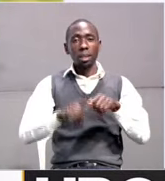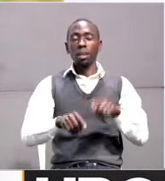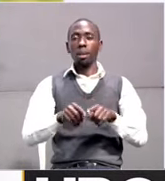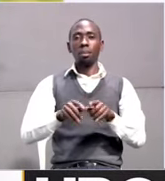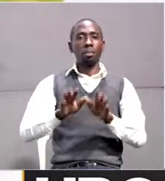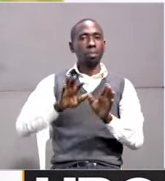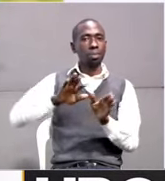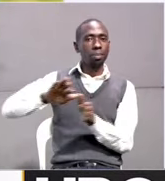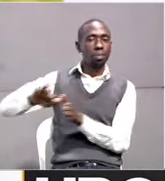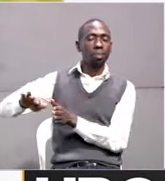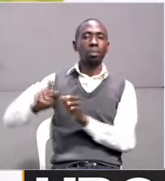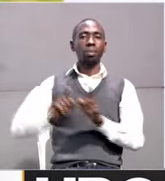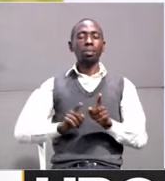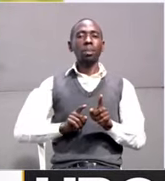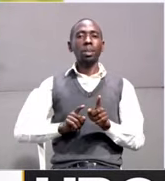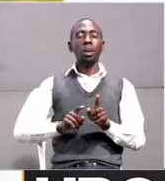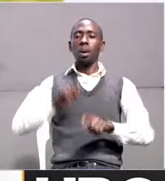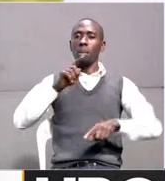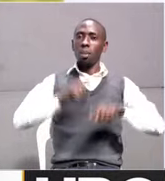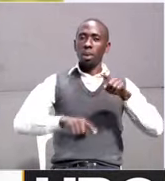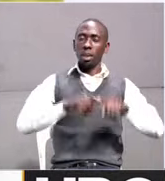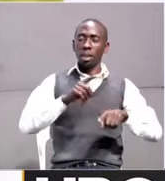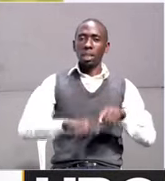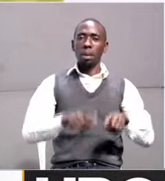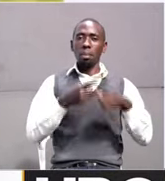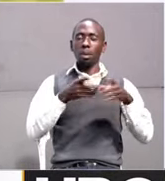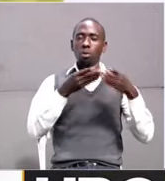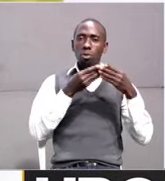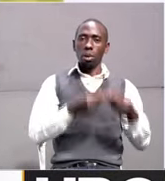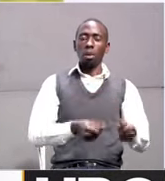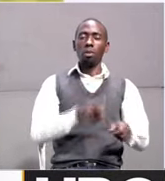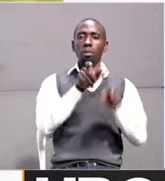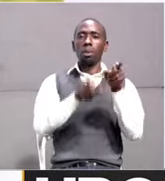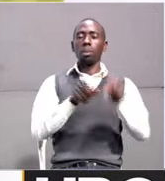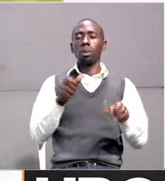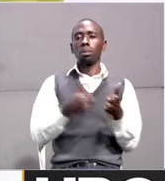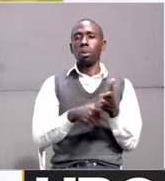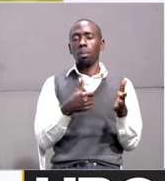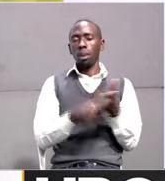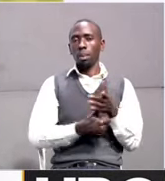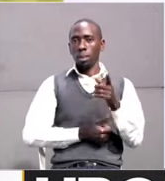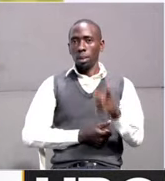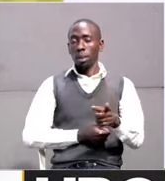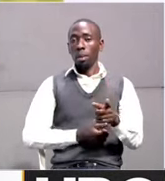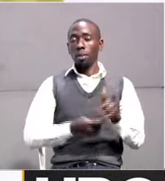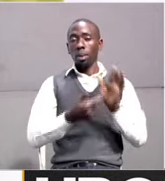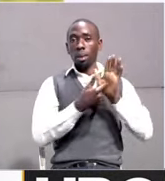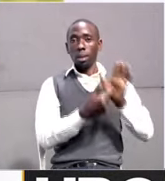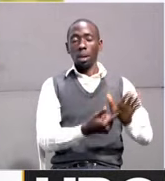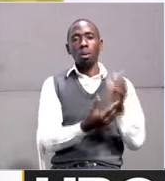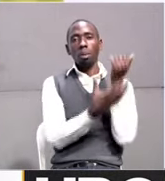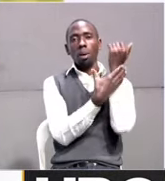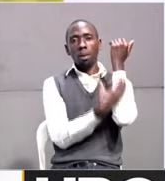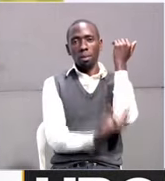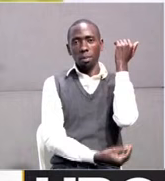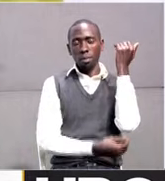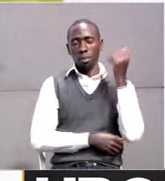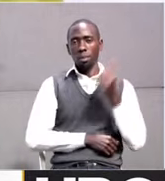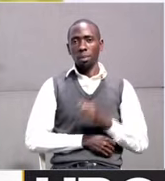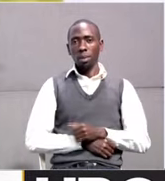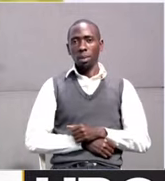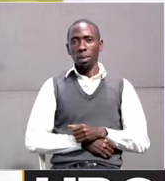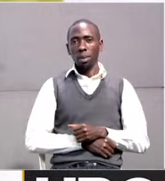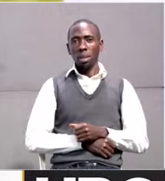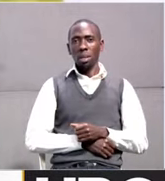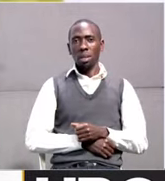politics of solving people's problems, especially poverty,